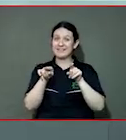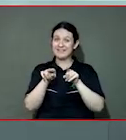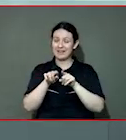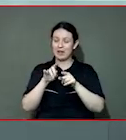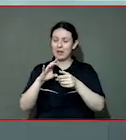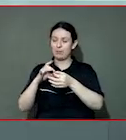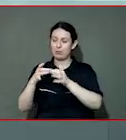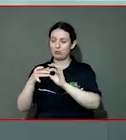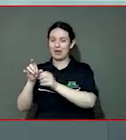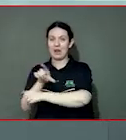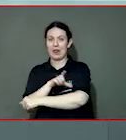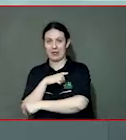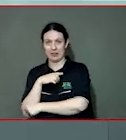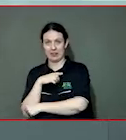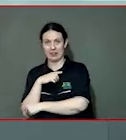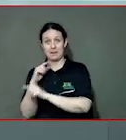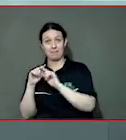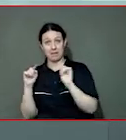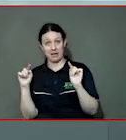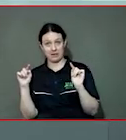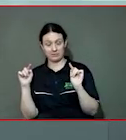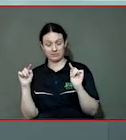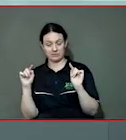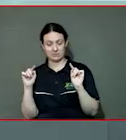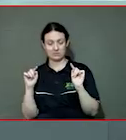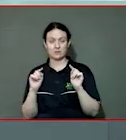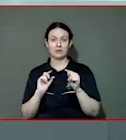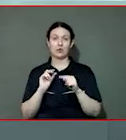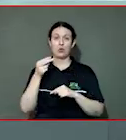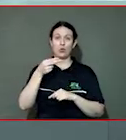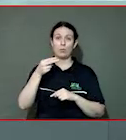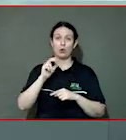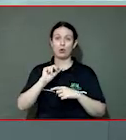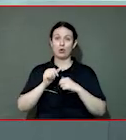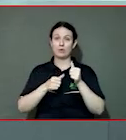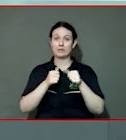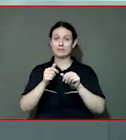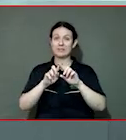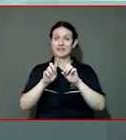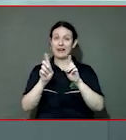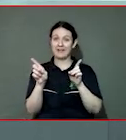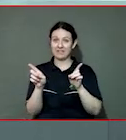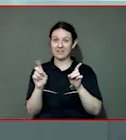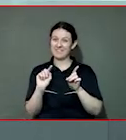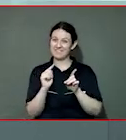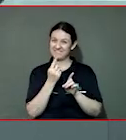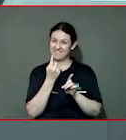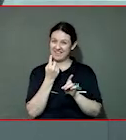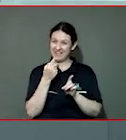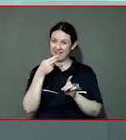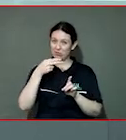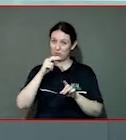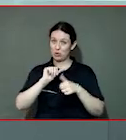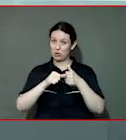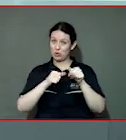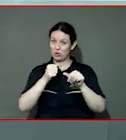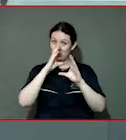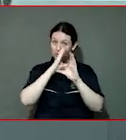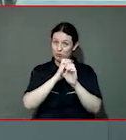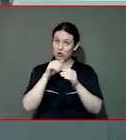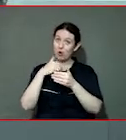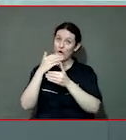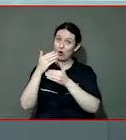length. But if they belong to different homologous series, it's first homologous series and then chain